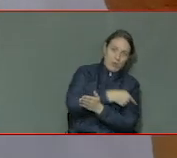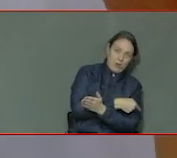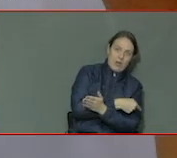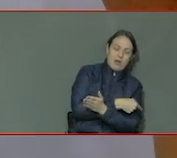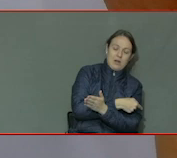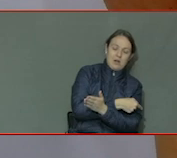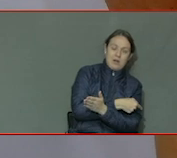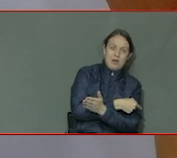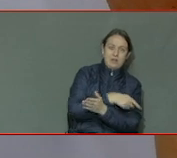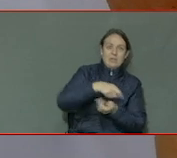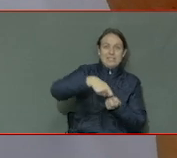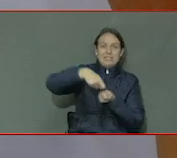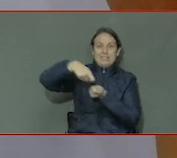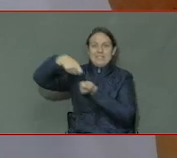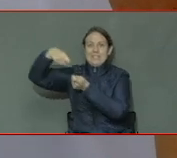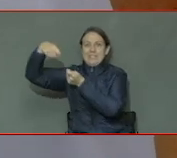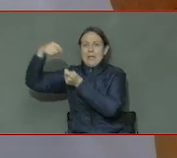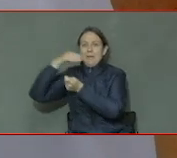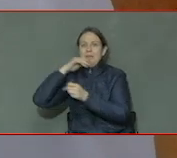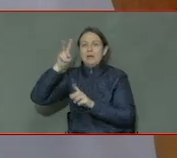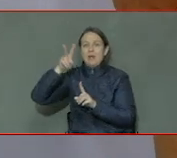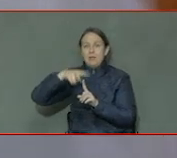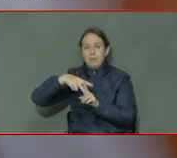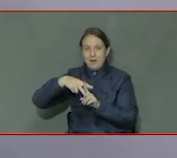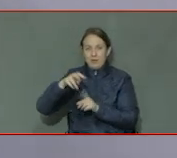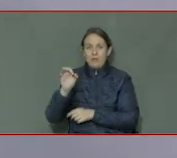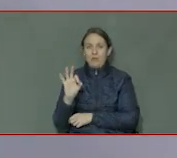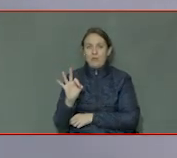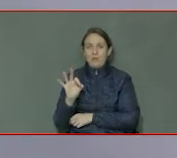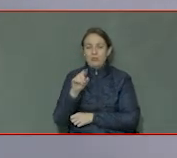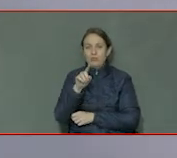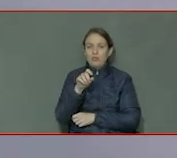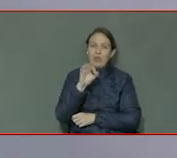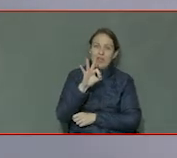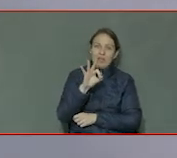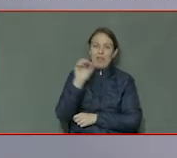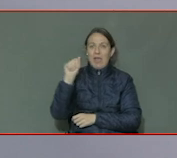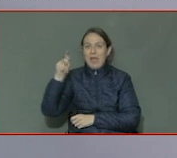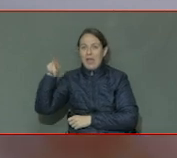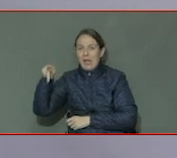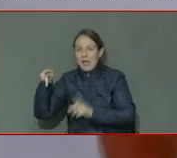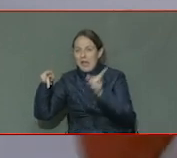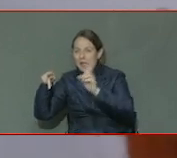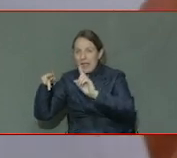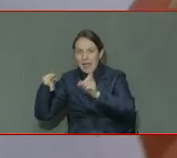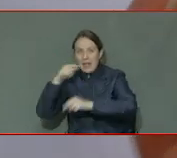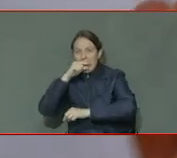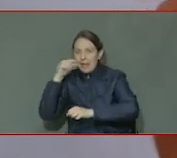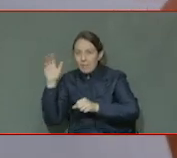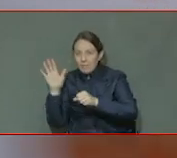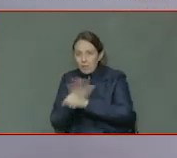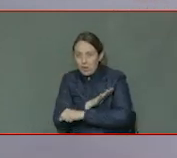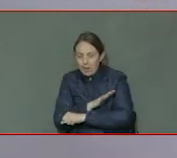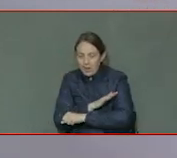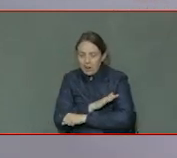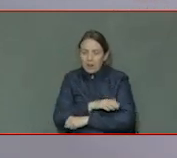pulled, so this is my applied force. And please don't write F-app. You must write out the word